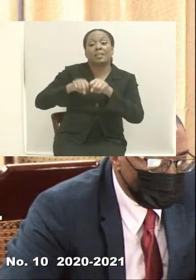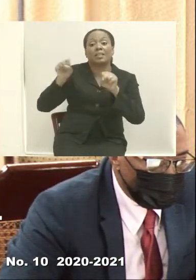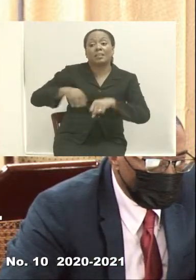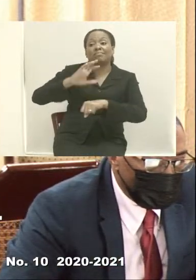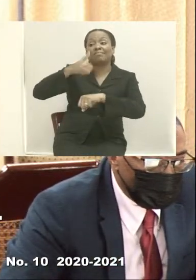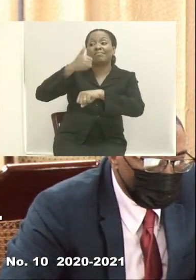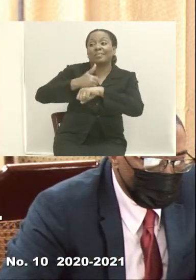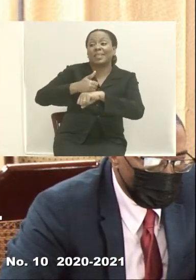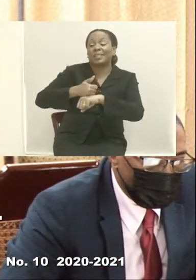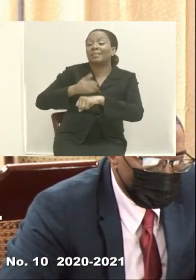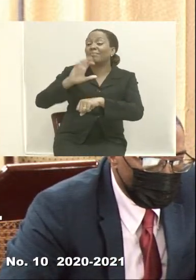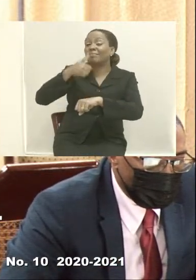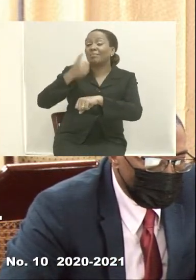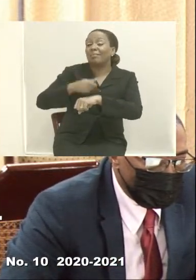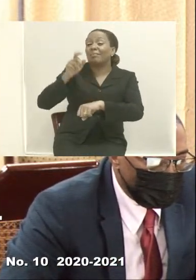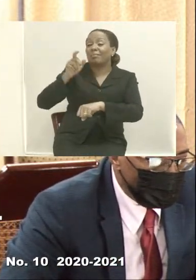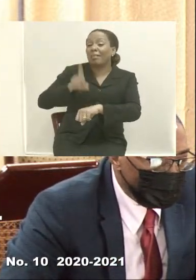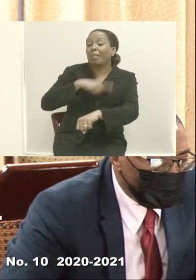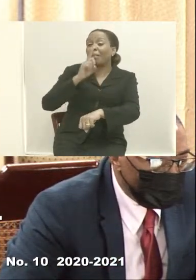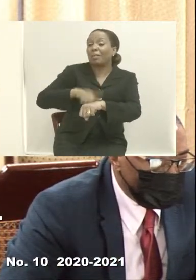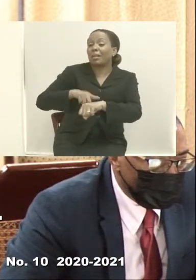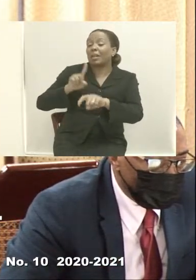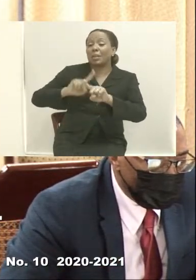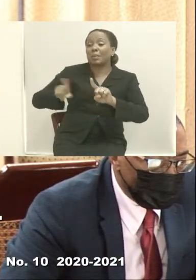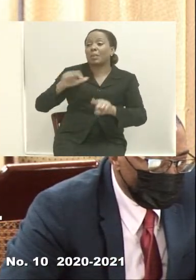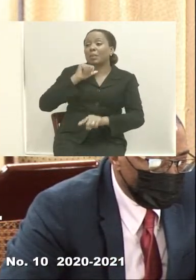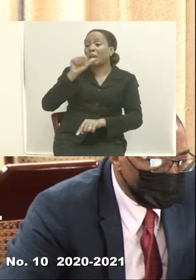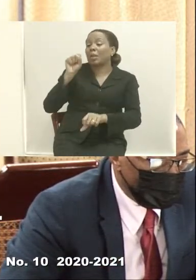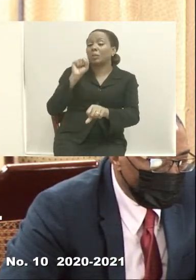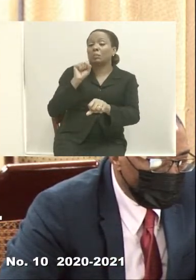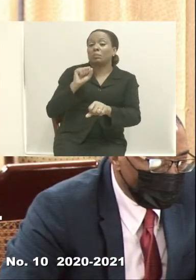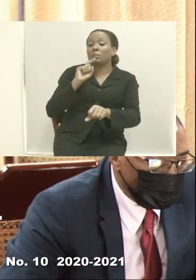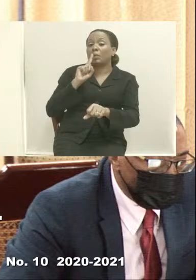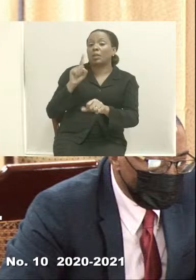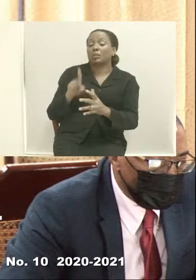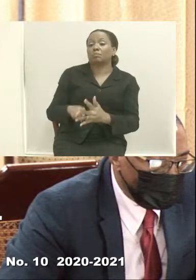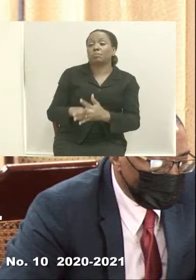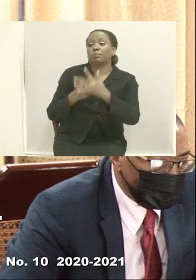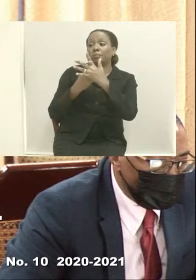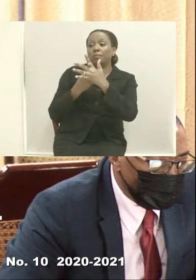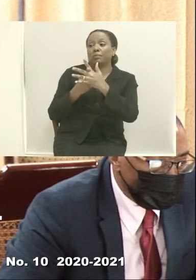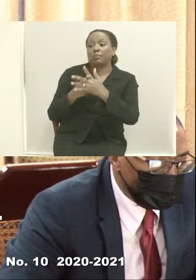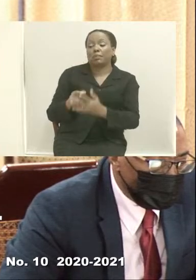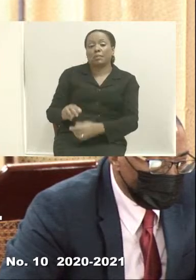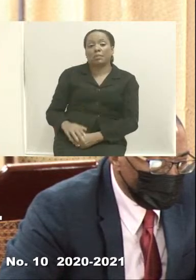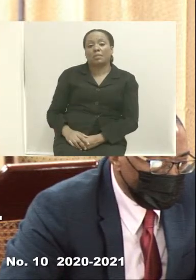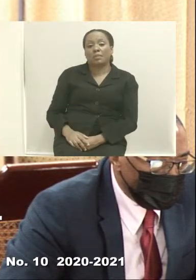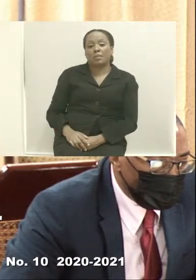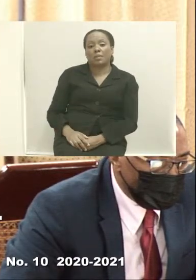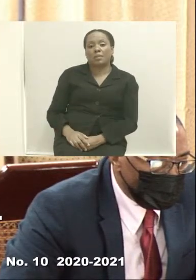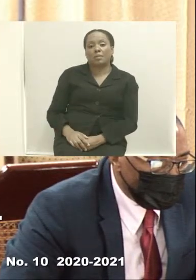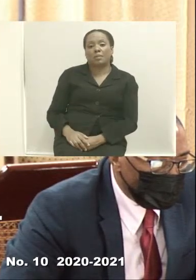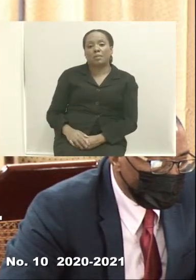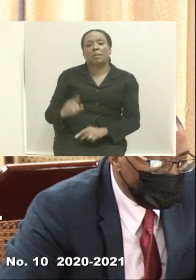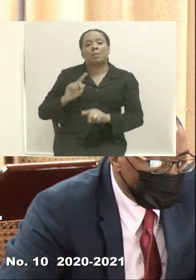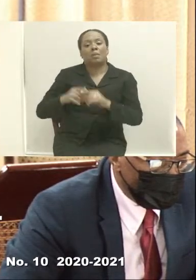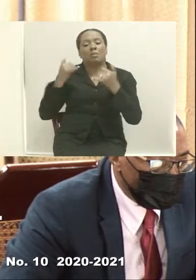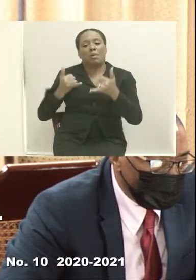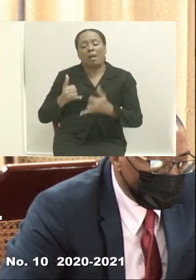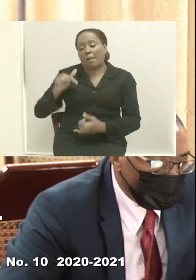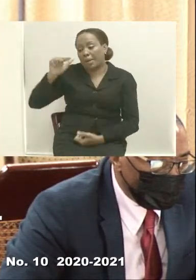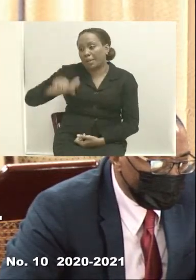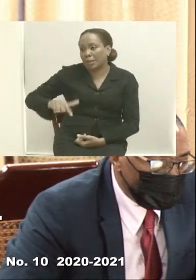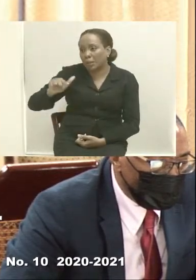while. I was surprised to find that the level of penetration is as low as it is, but they've been there, 2 or 3 entities, and